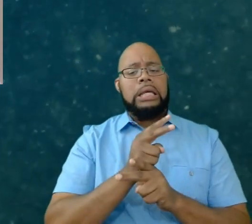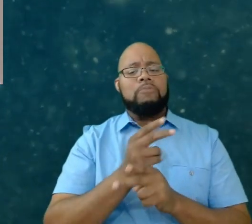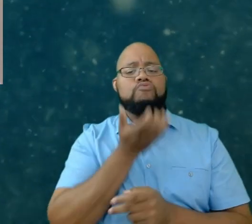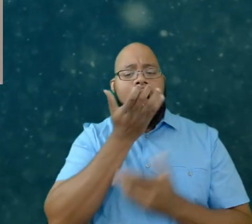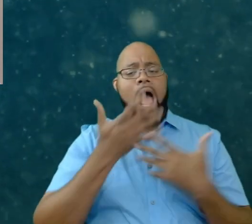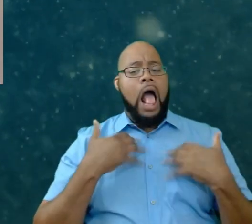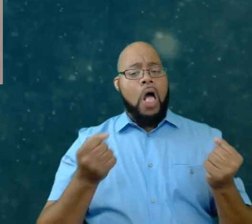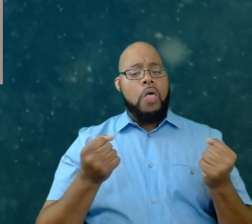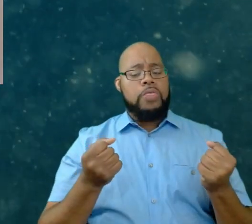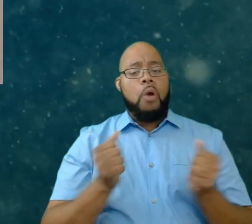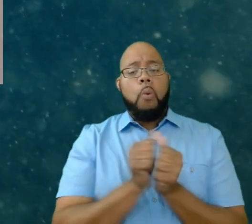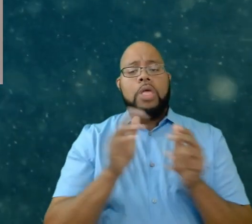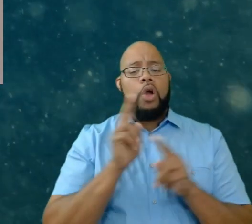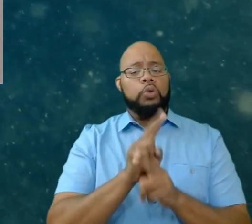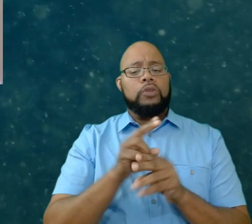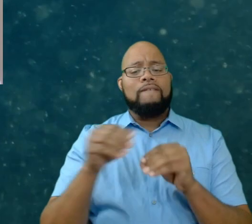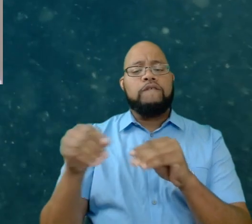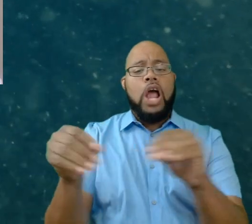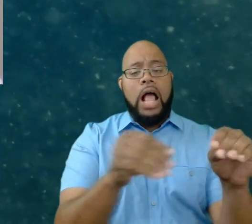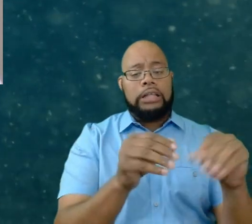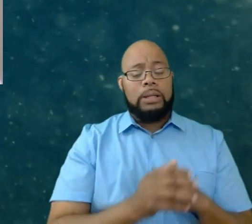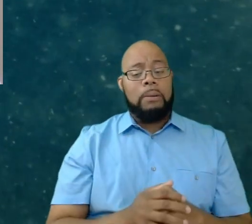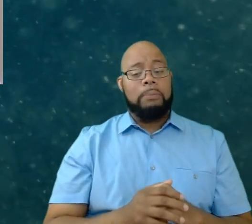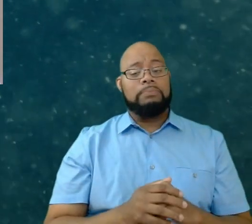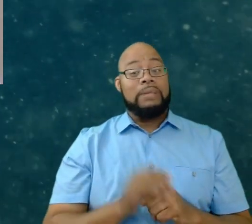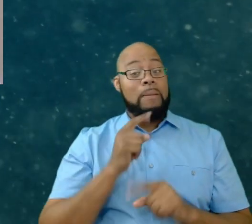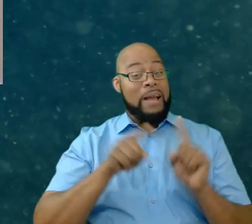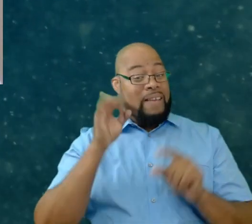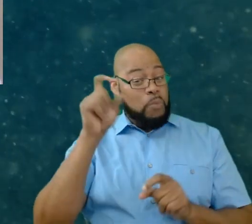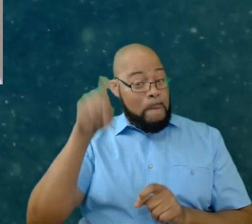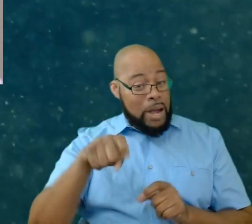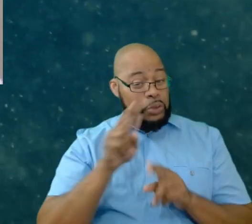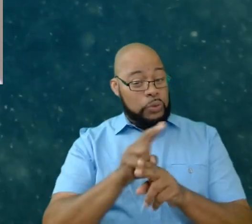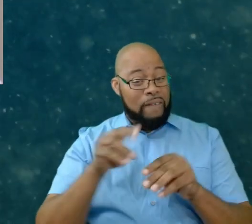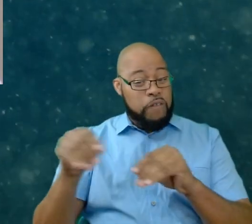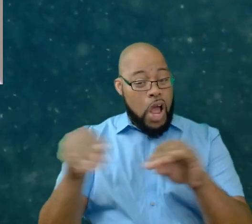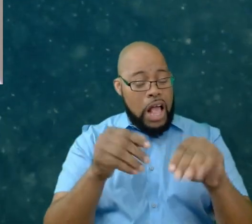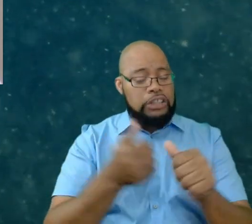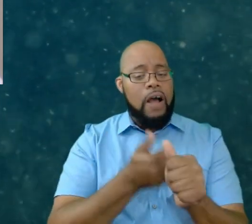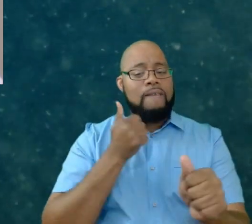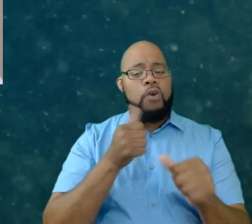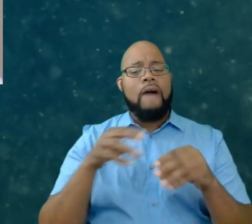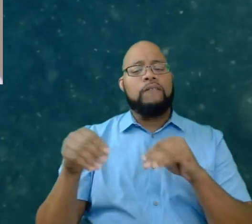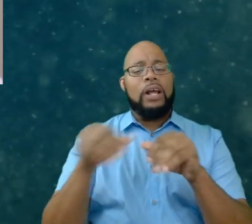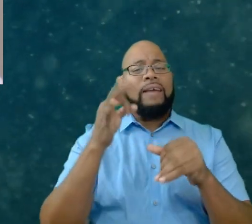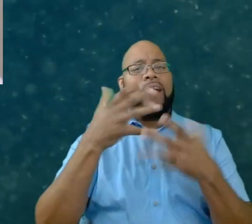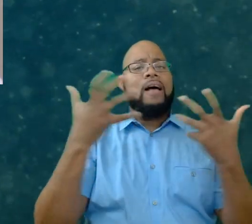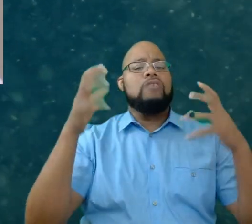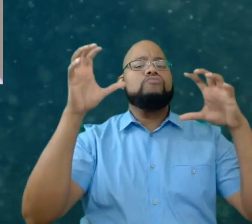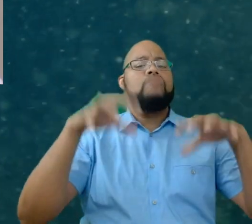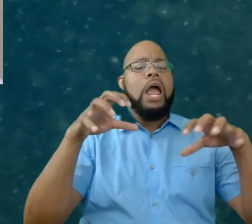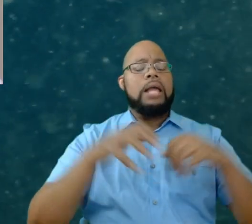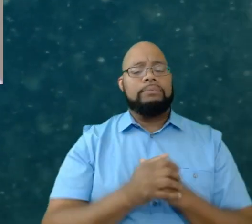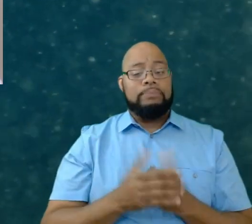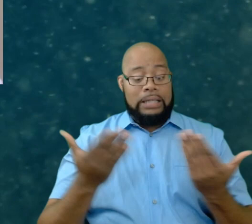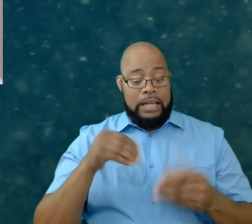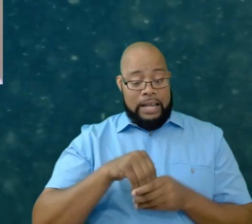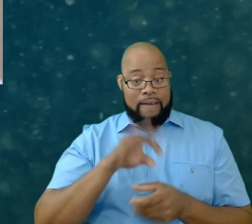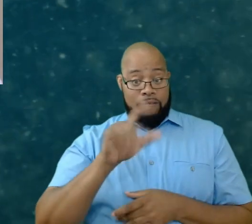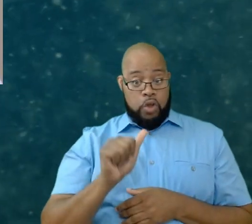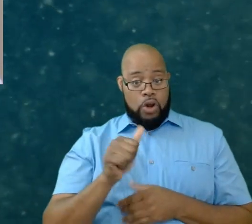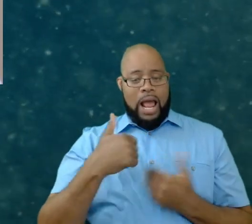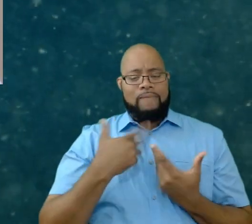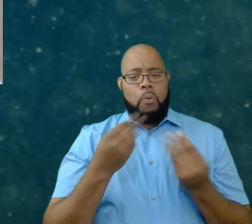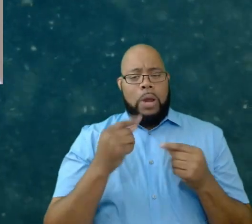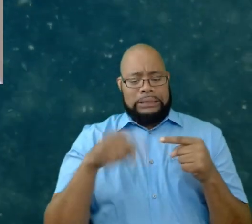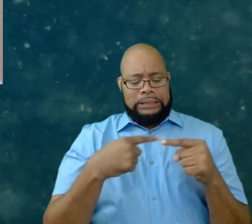all. You can keep your lawn healthy and thriving without the use of fertilizers. If you have to fertilize, avoid fertilizing if there's a lot of rain. For